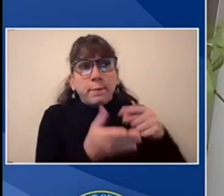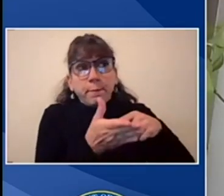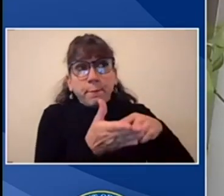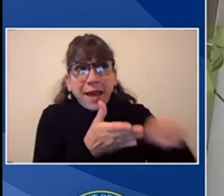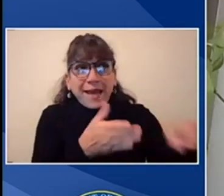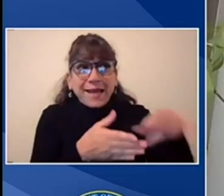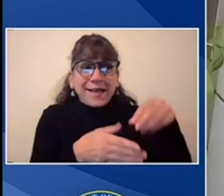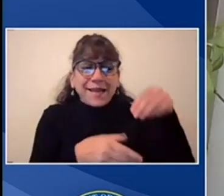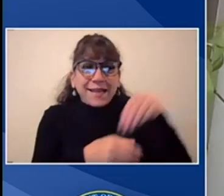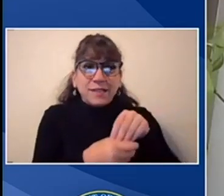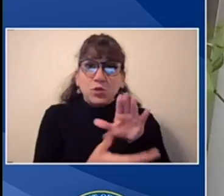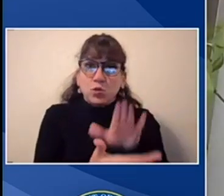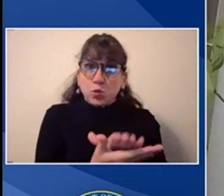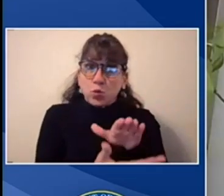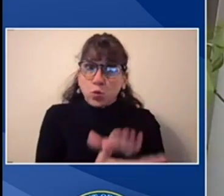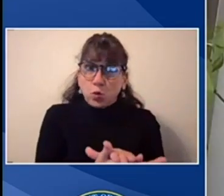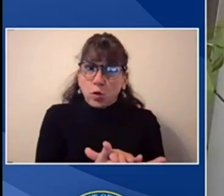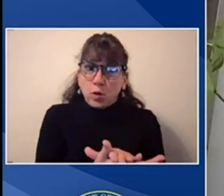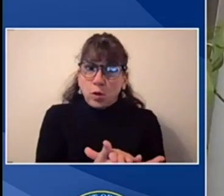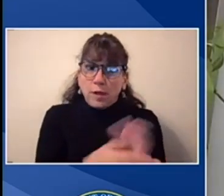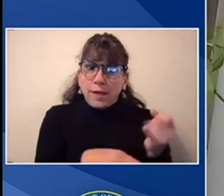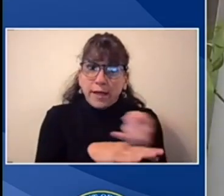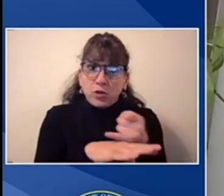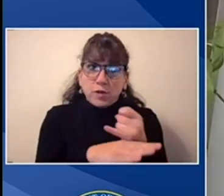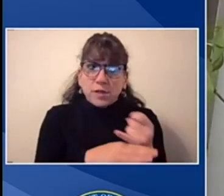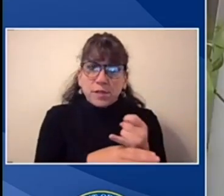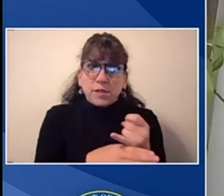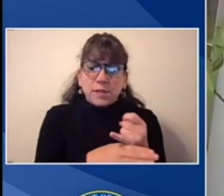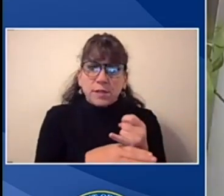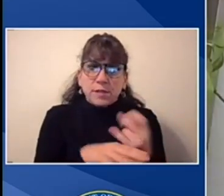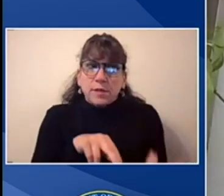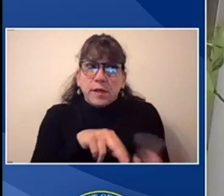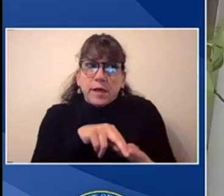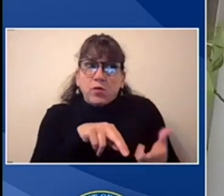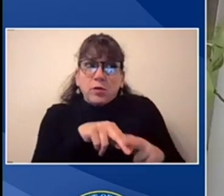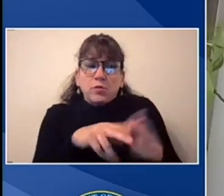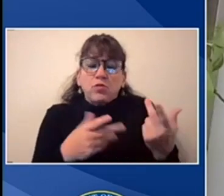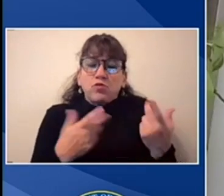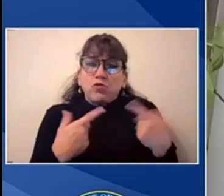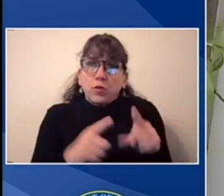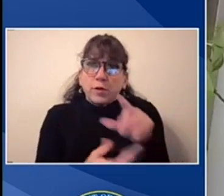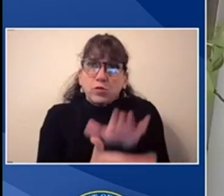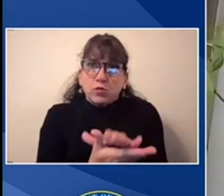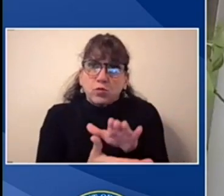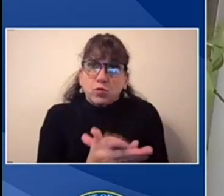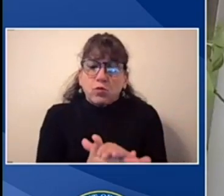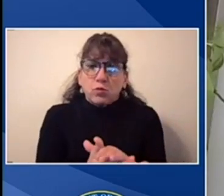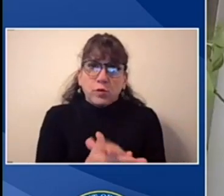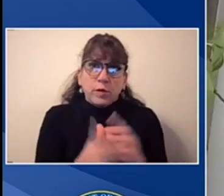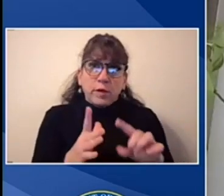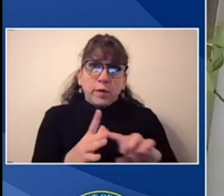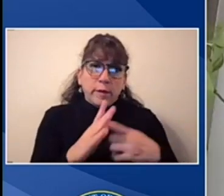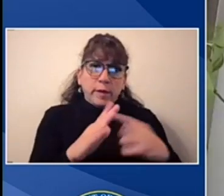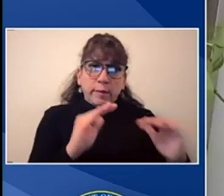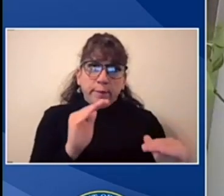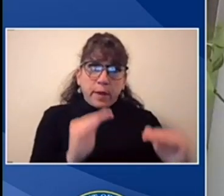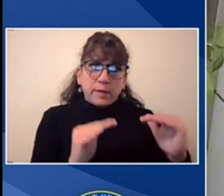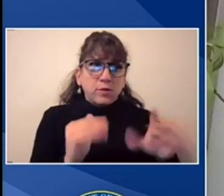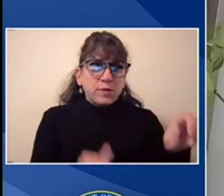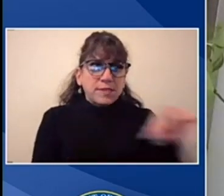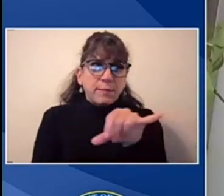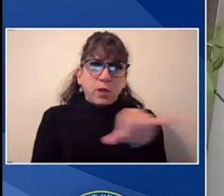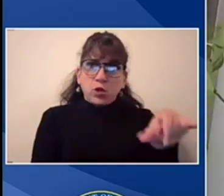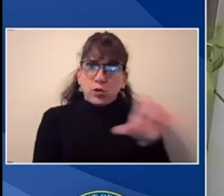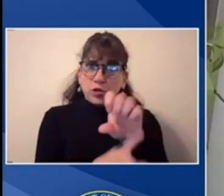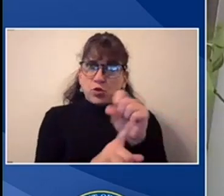in-school the interest accrued during school through, for example, tax offset or garnishment. So I think they're similarly situated